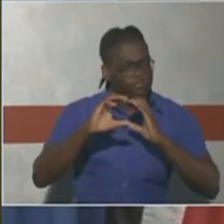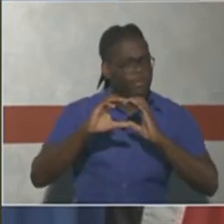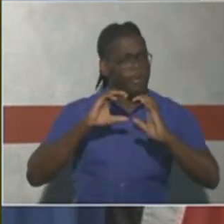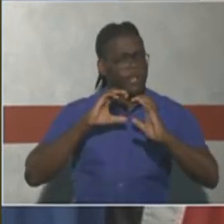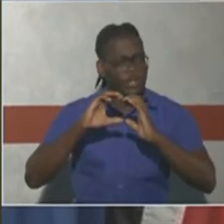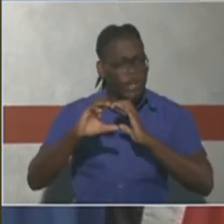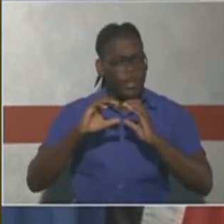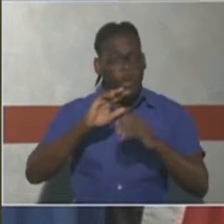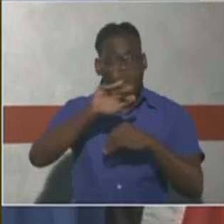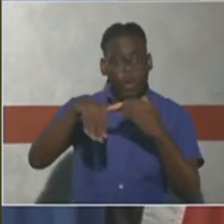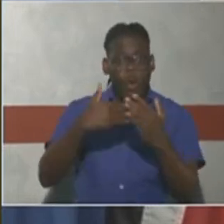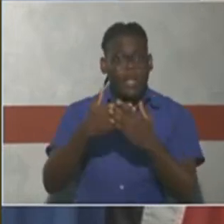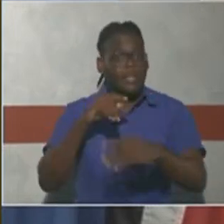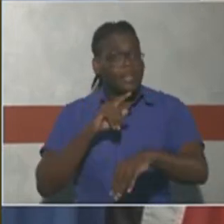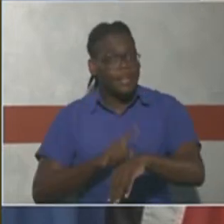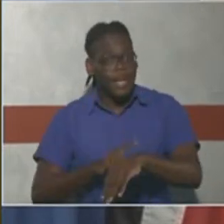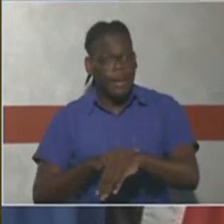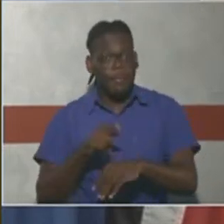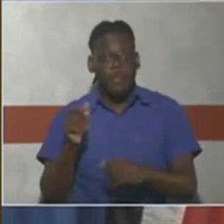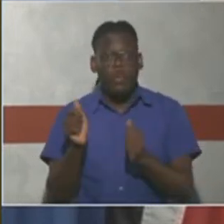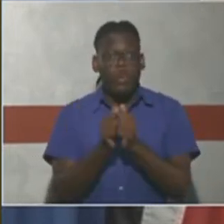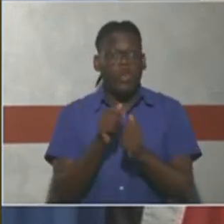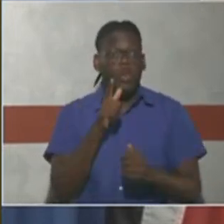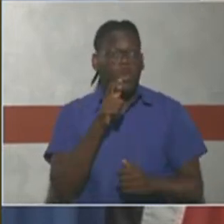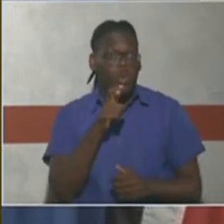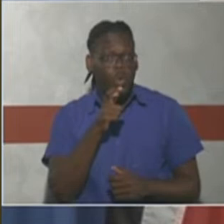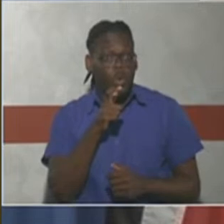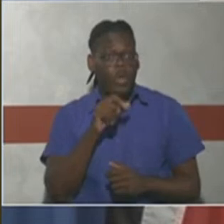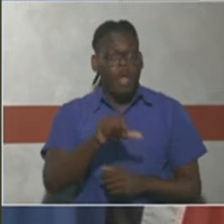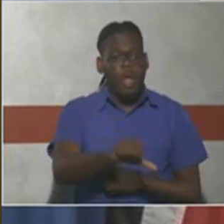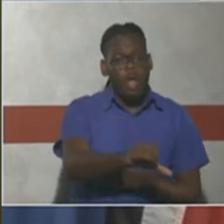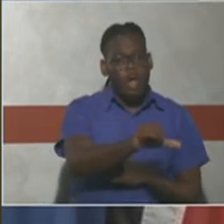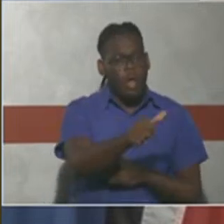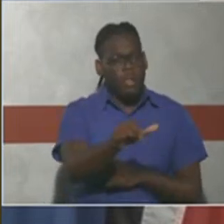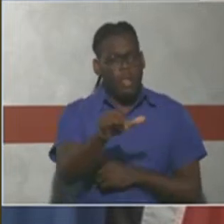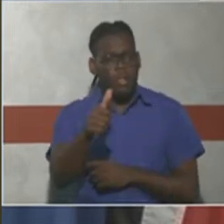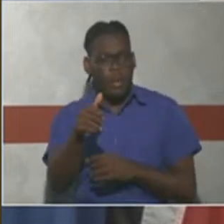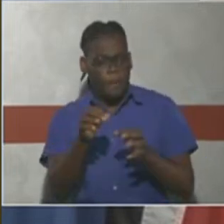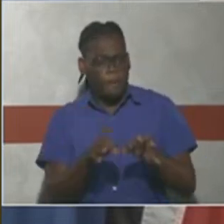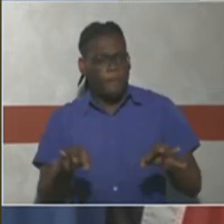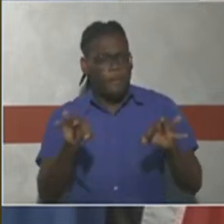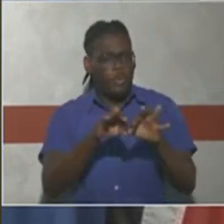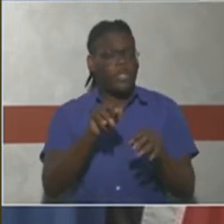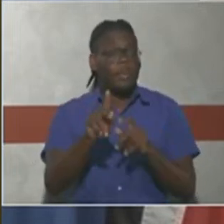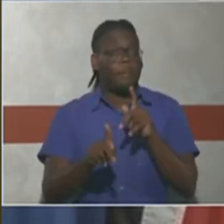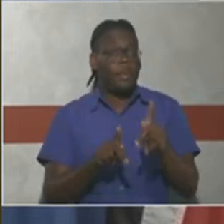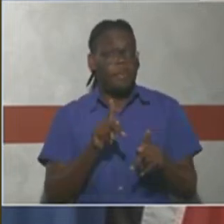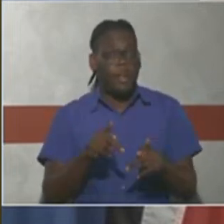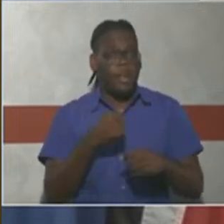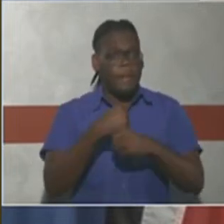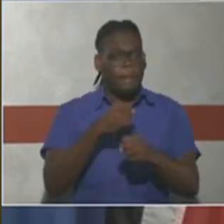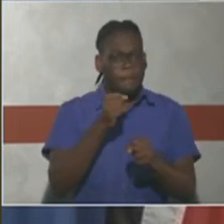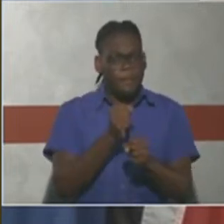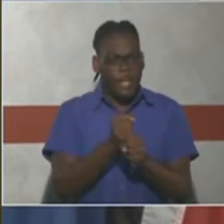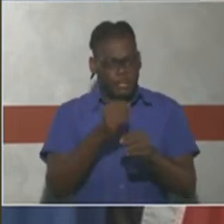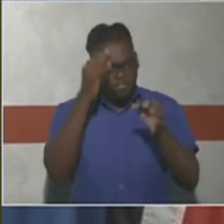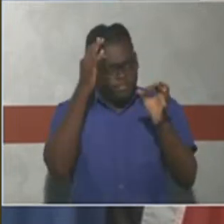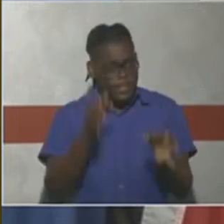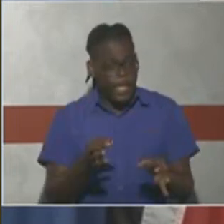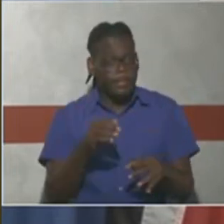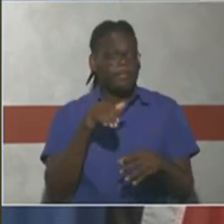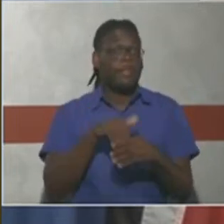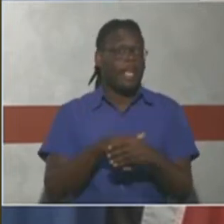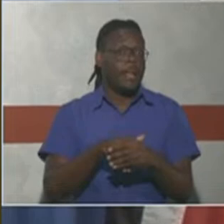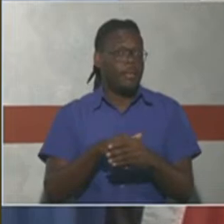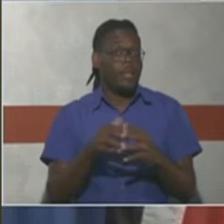Minister in the Office of the Prime Minister, Minister Young, have been managing the discussions in Washington, D.C. as it